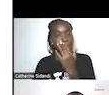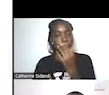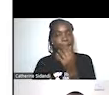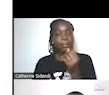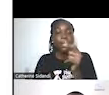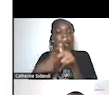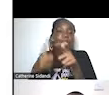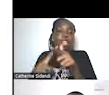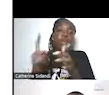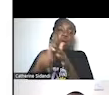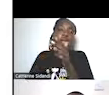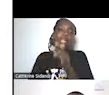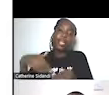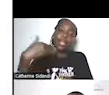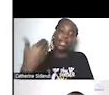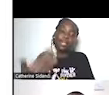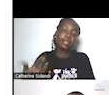next?